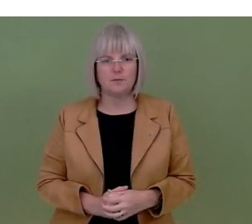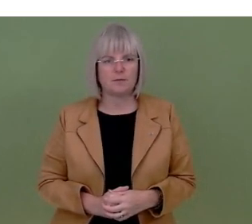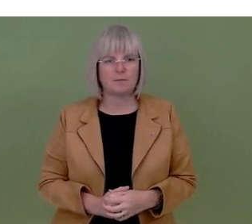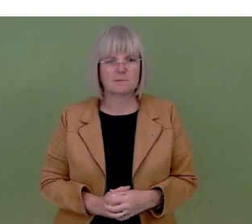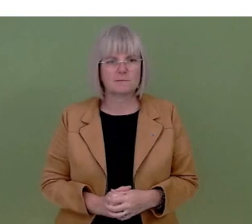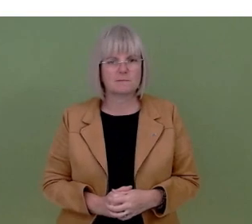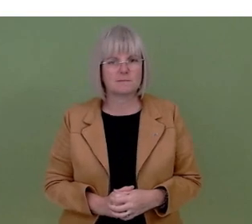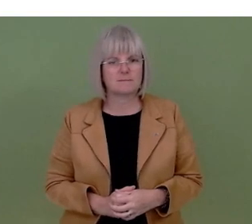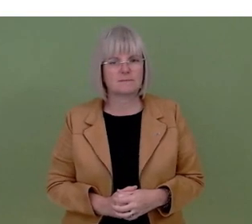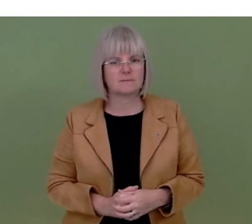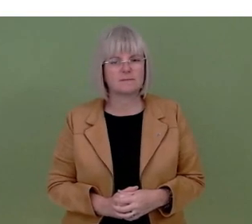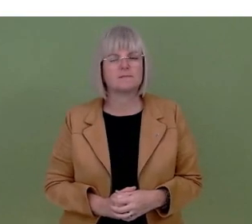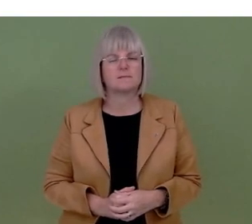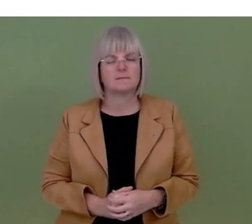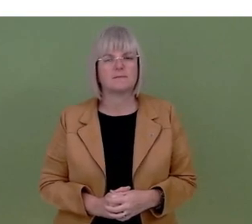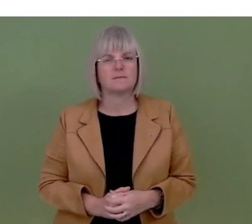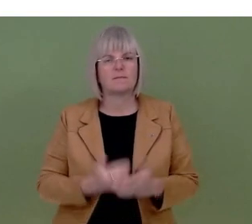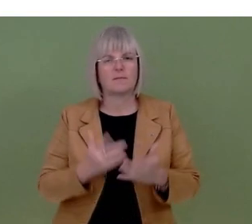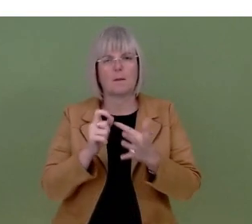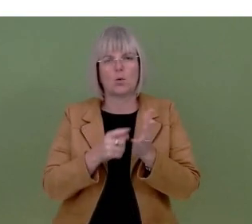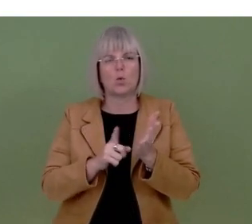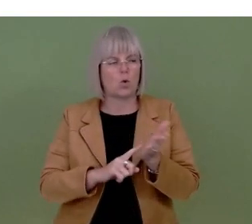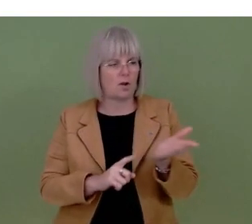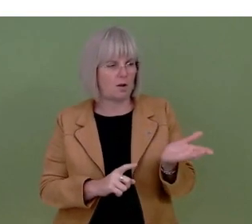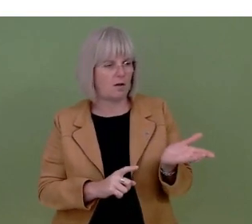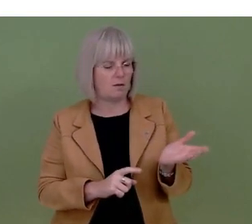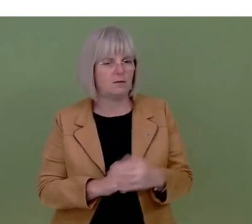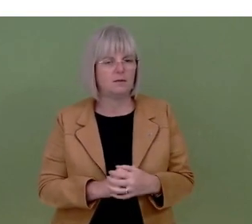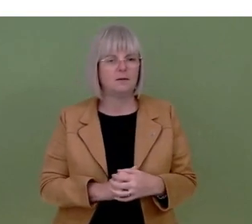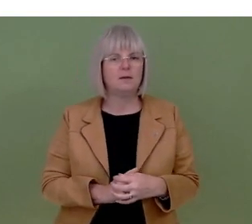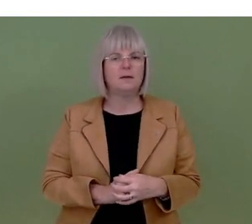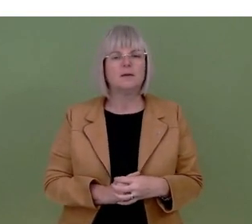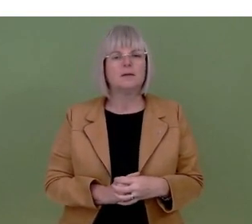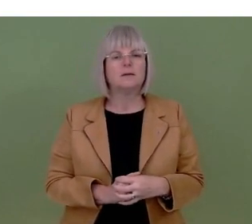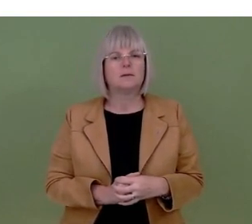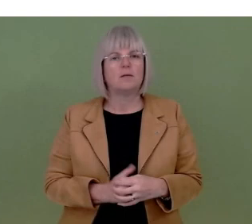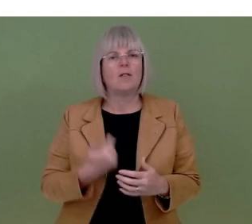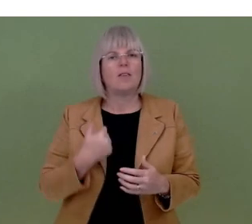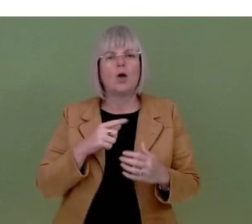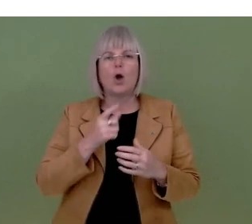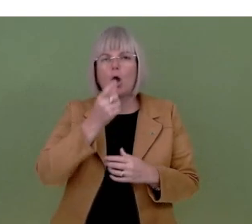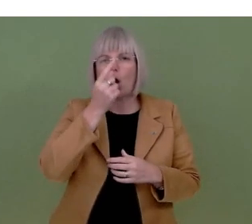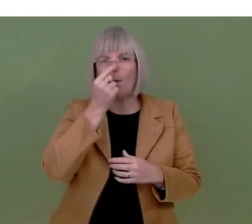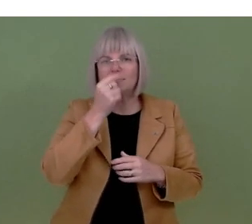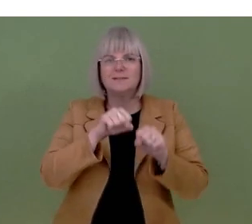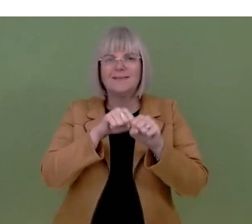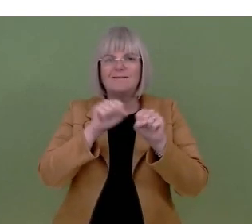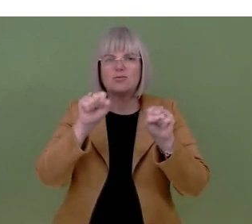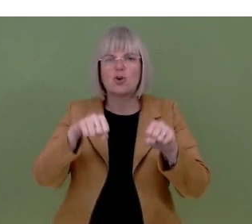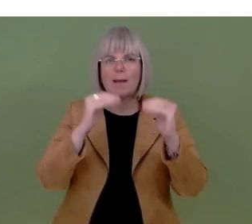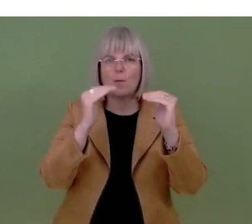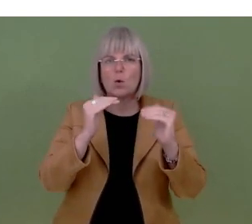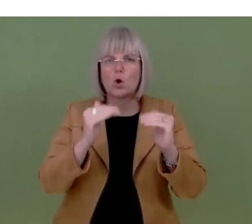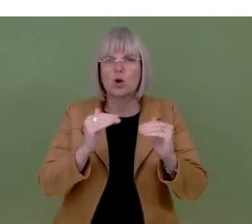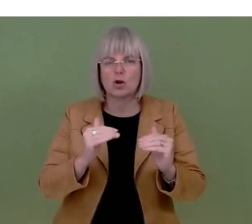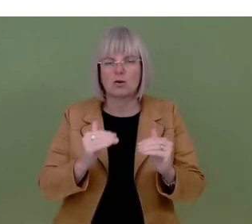First, we went through, so obviously the competency frameworks are there for people to look at